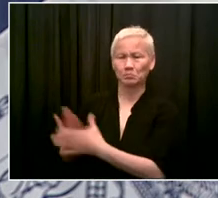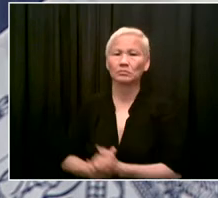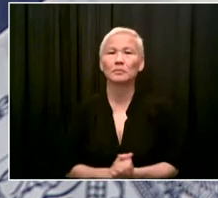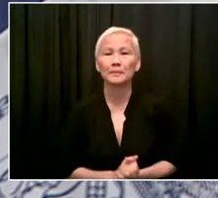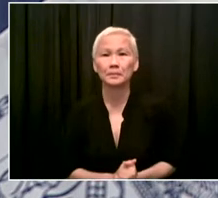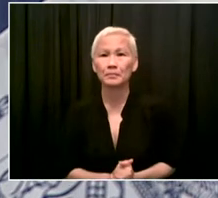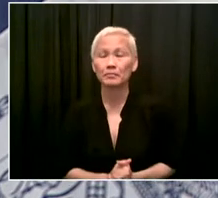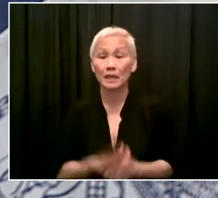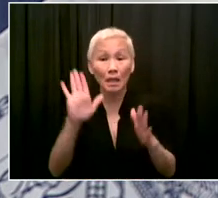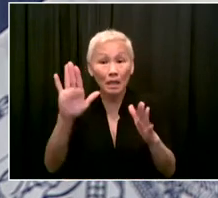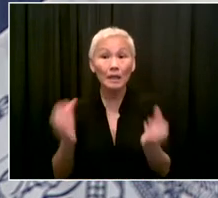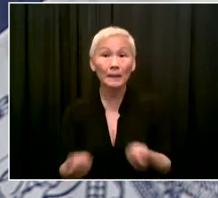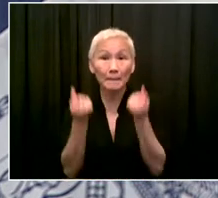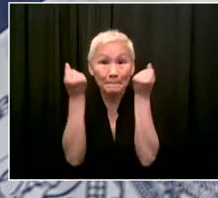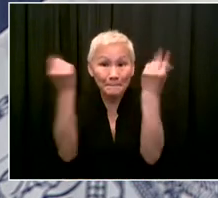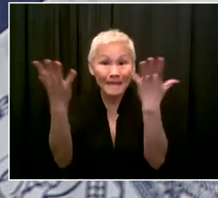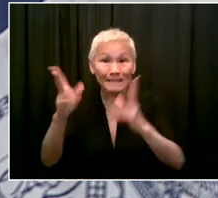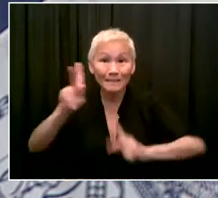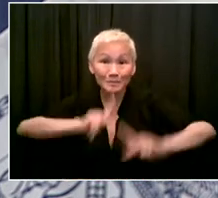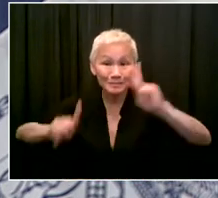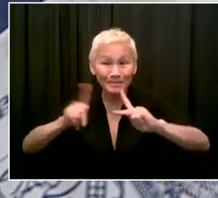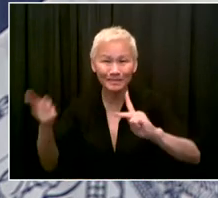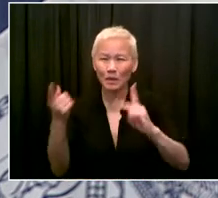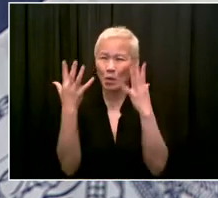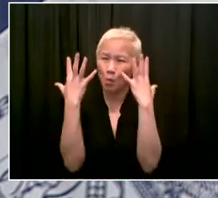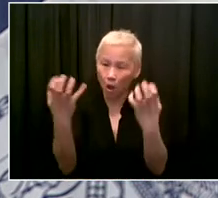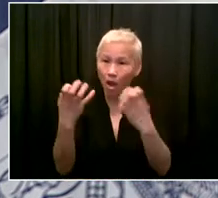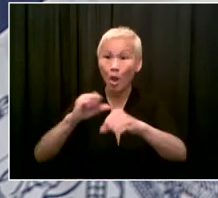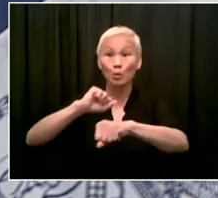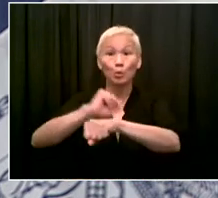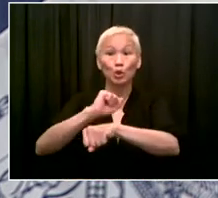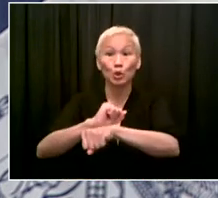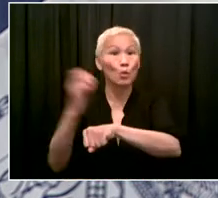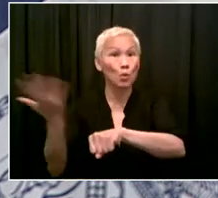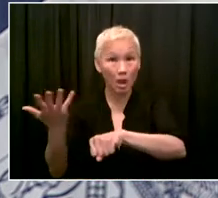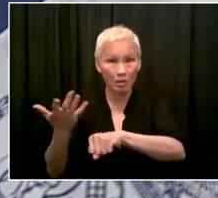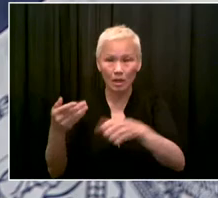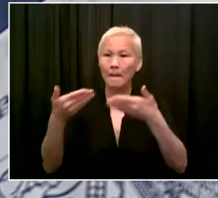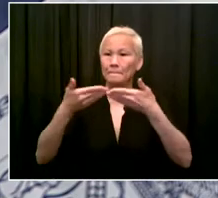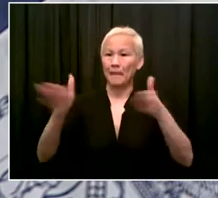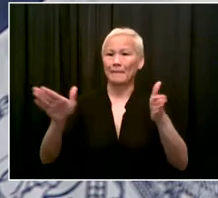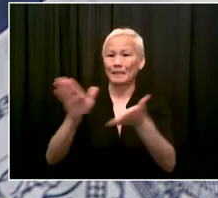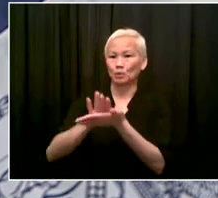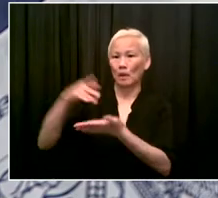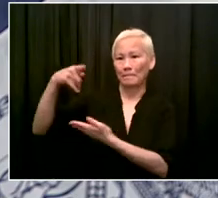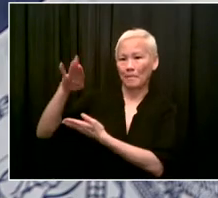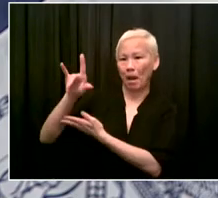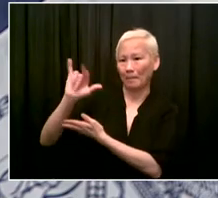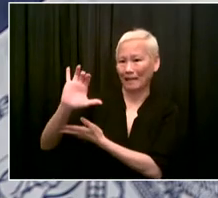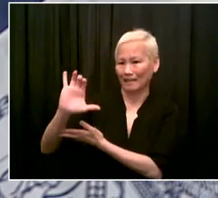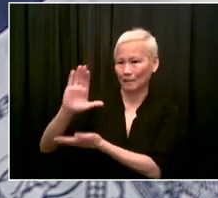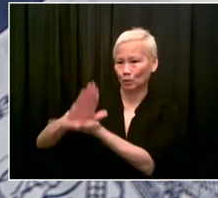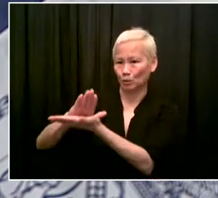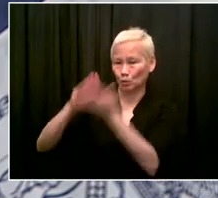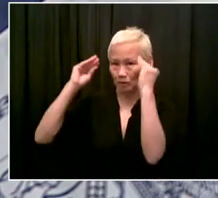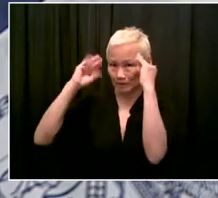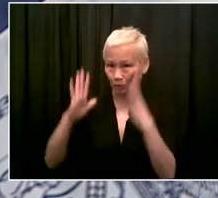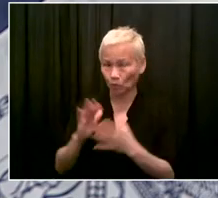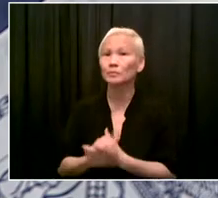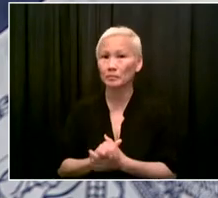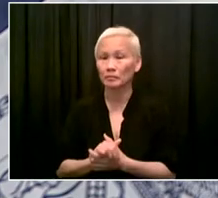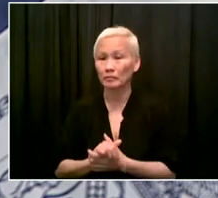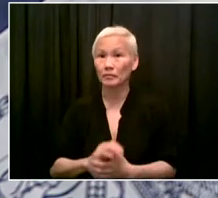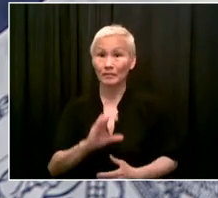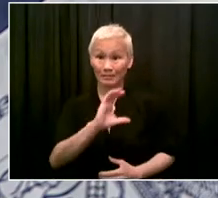want, teacher in the New York City public schools and officer in the NYPD. There is a long, long line of people who want